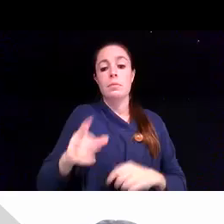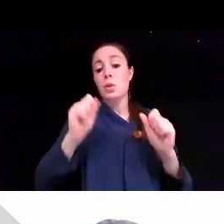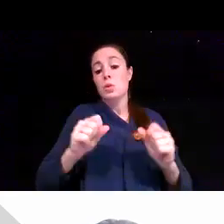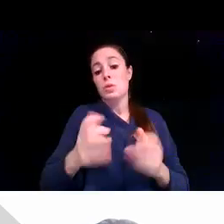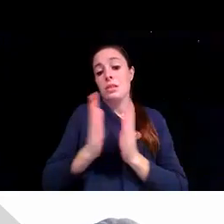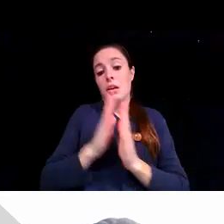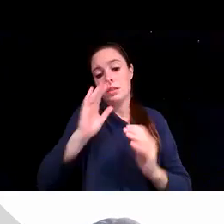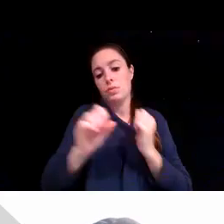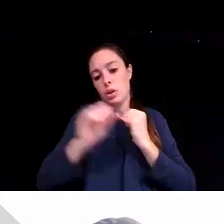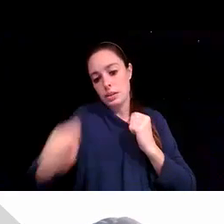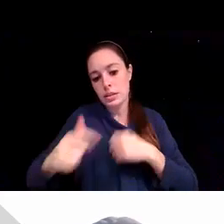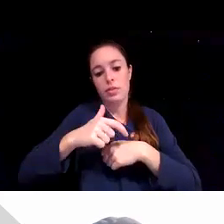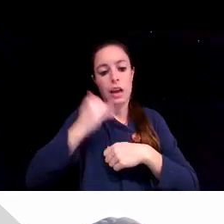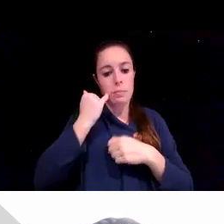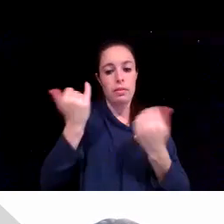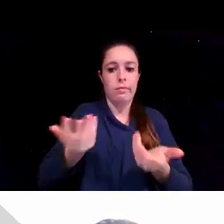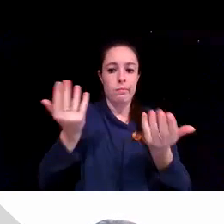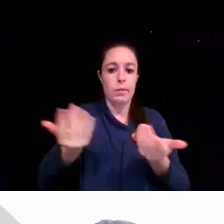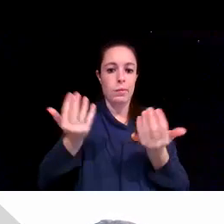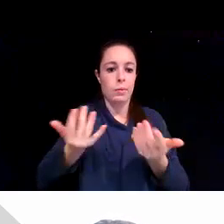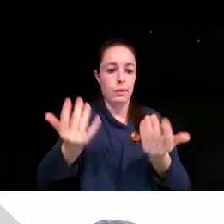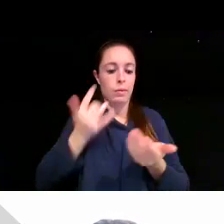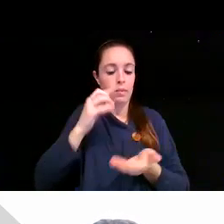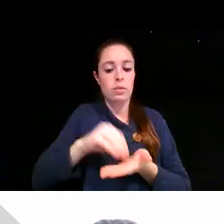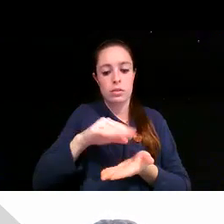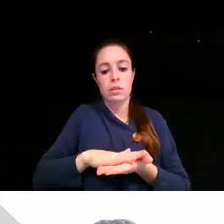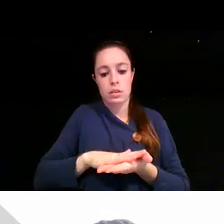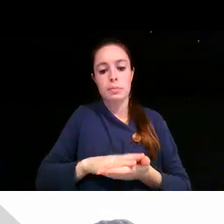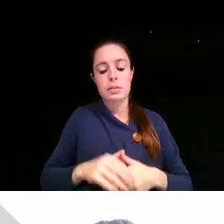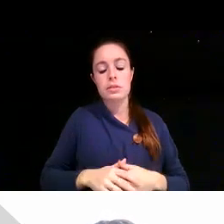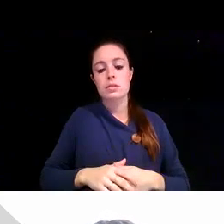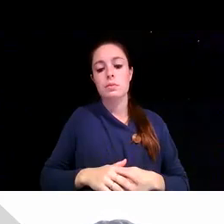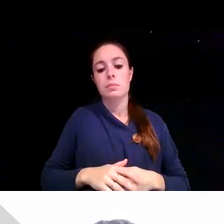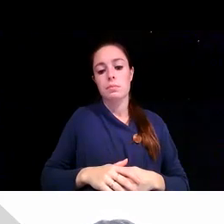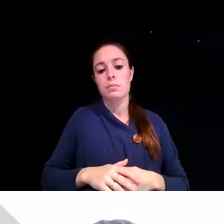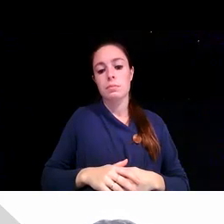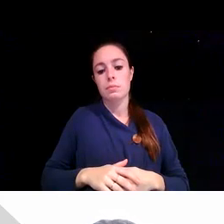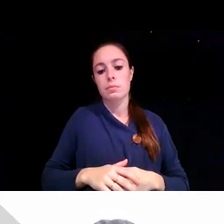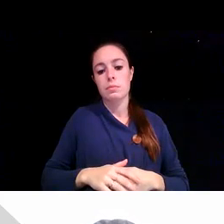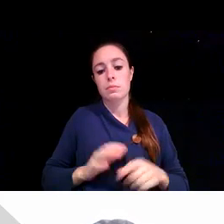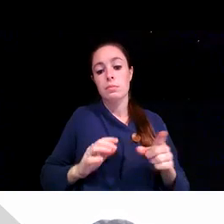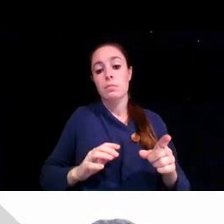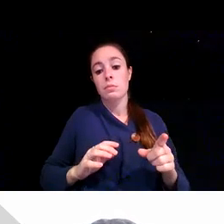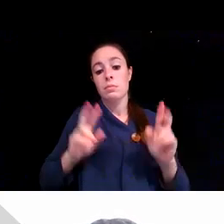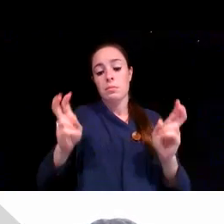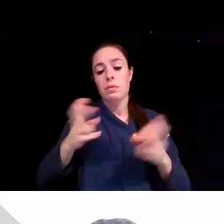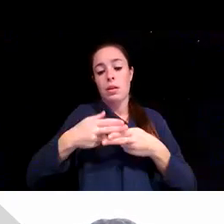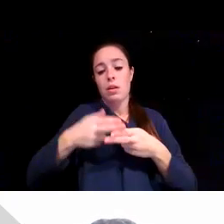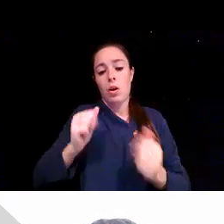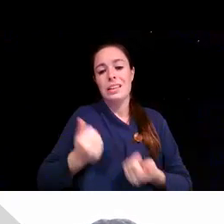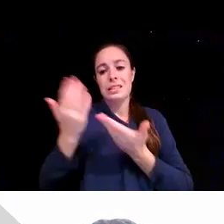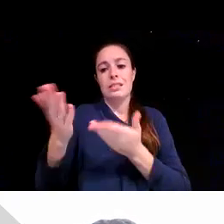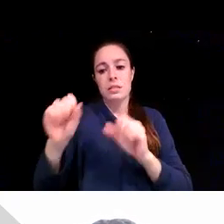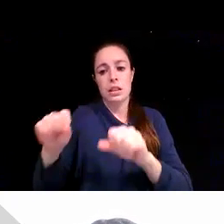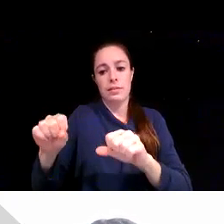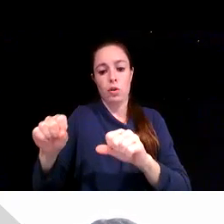provide required document. Then when we have undeliverable address on your account, probably you